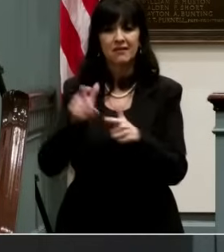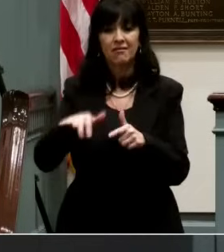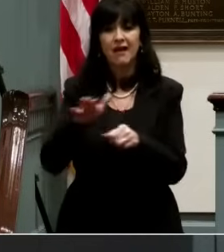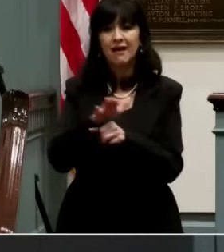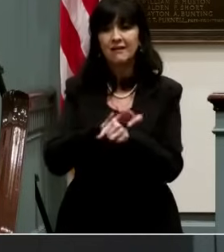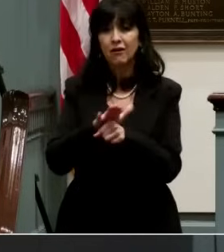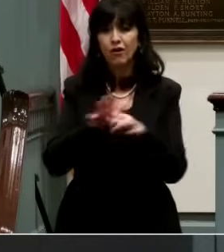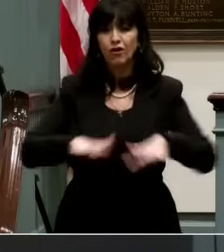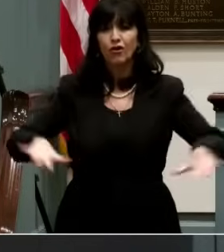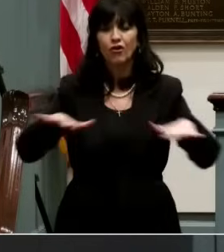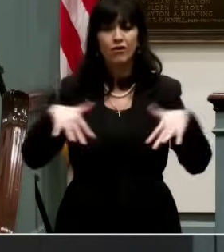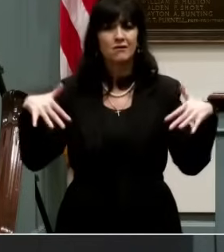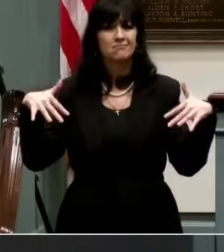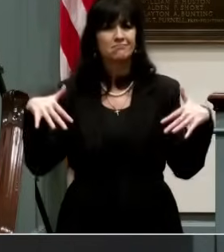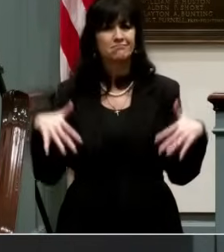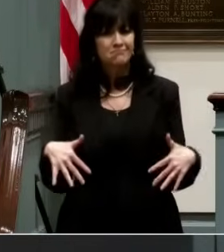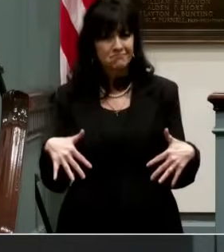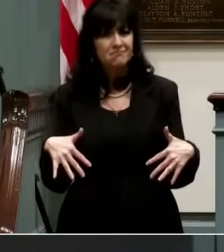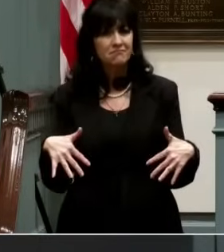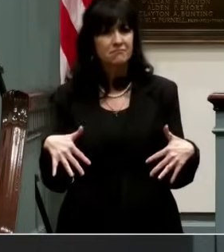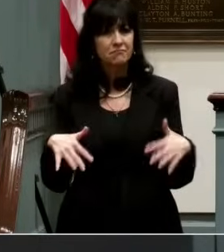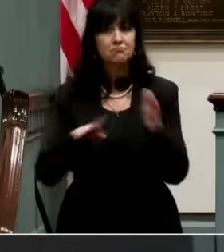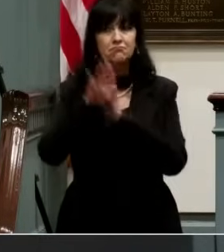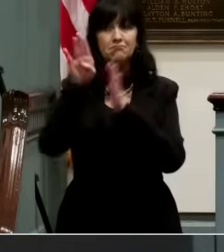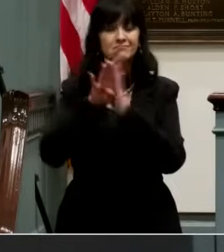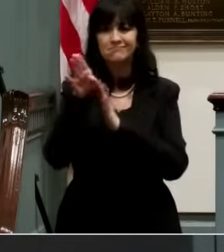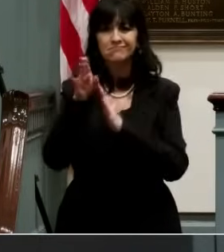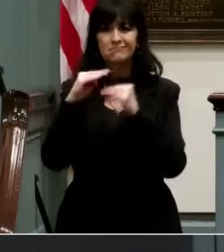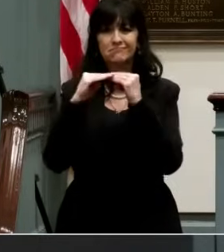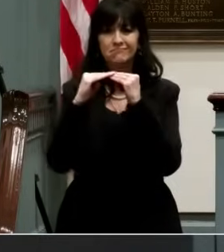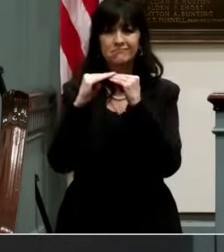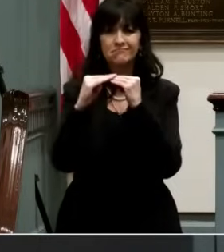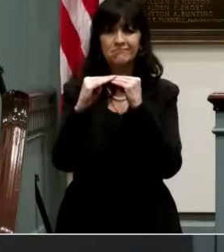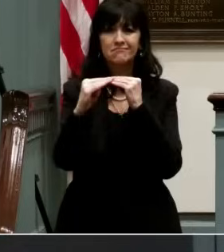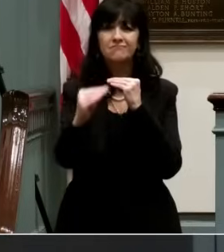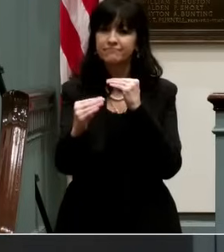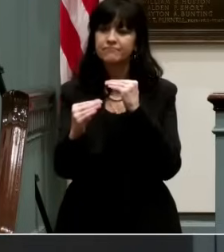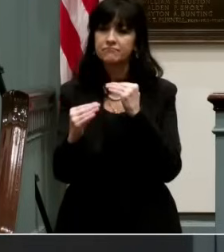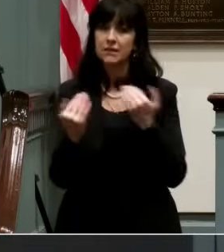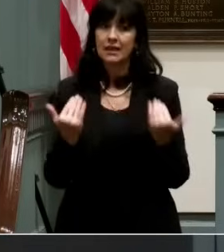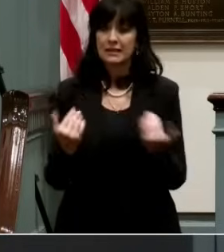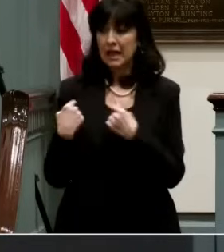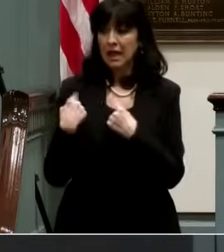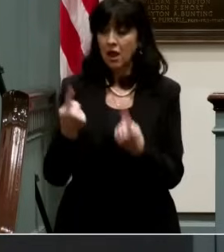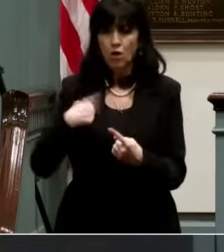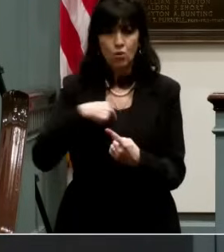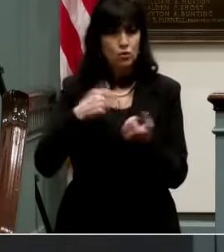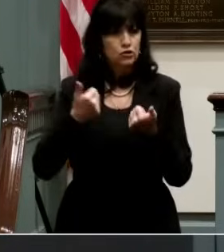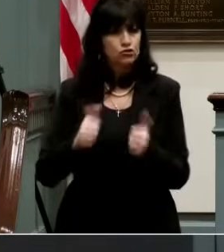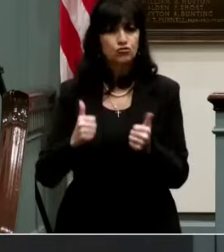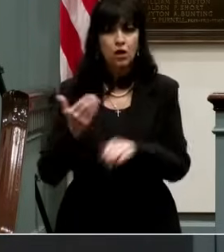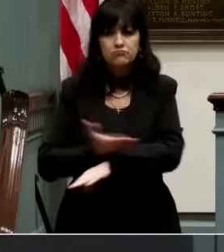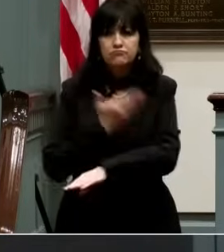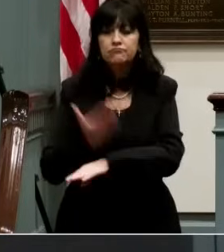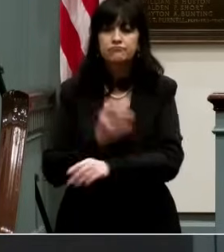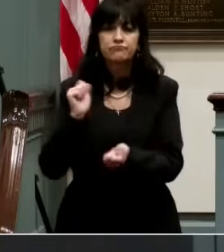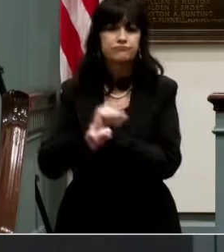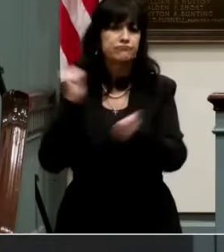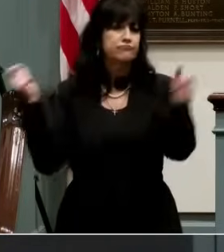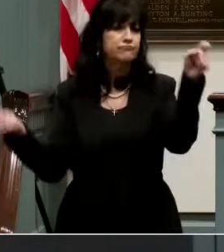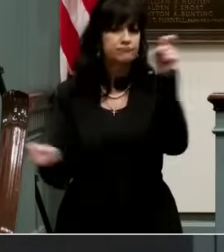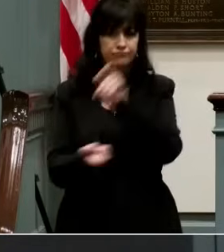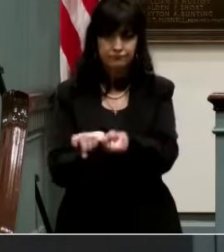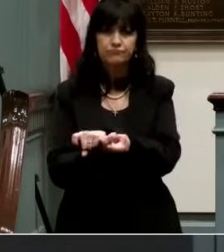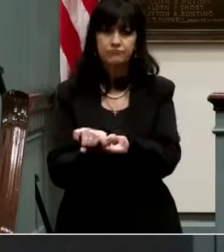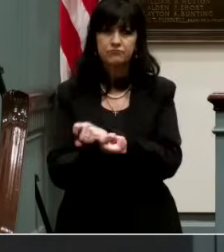economy. And for many years now, many of us have looked for ways to turn things around. Mayor David Genshaw and his team